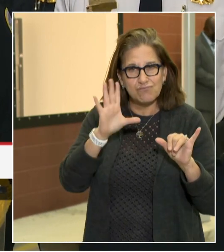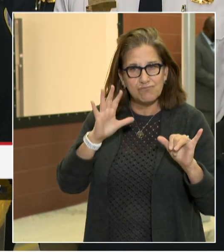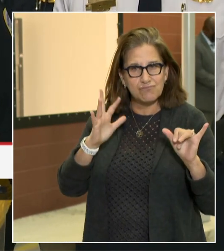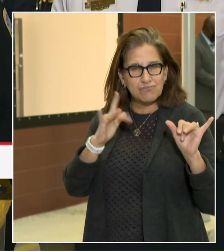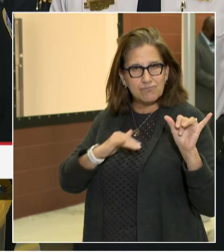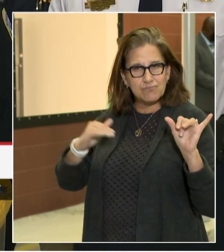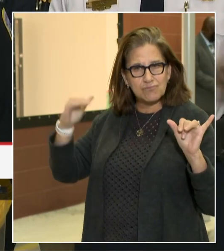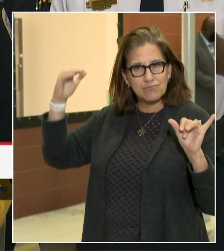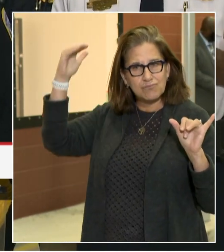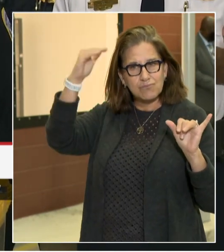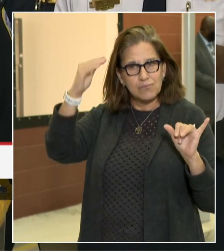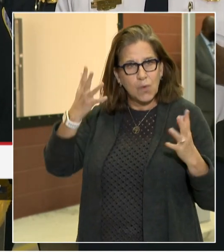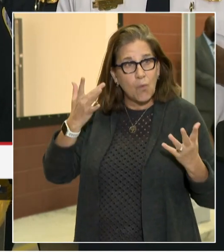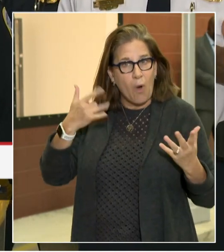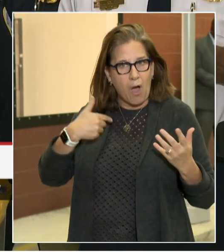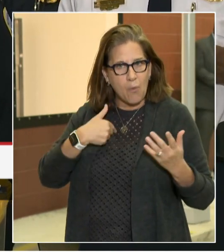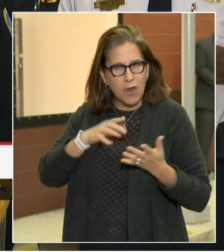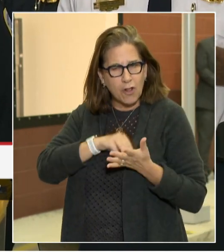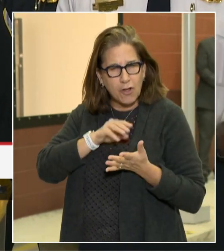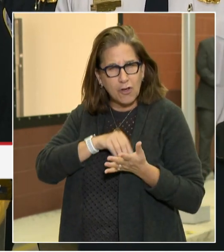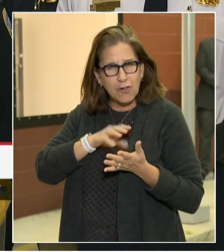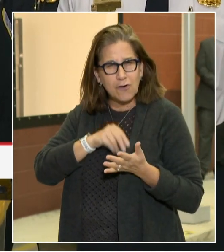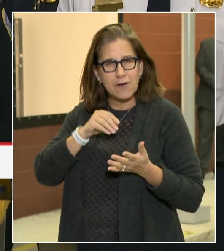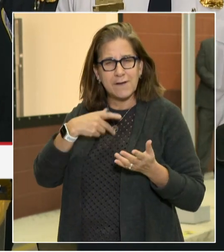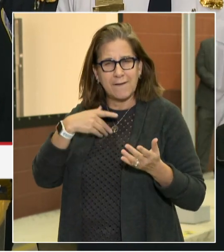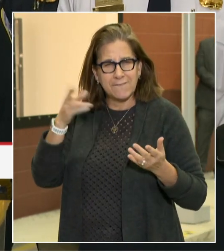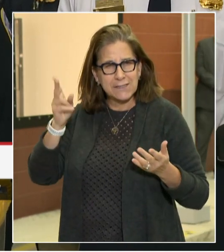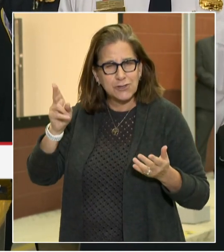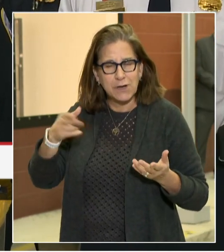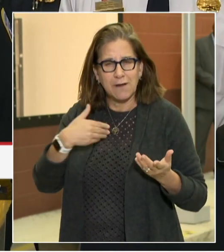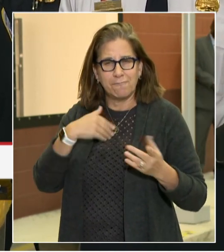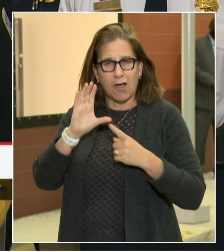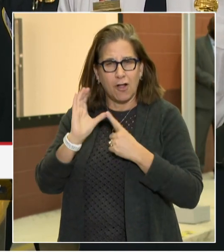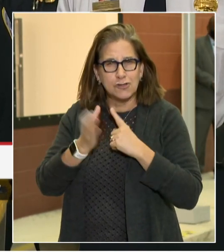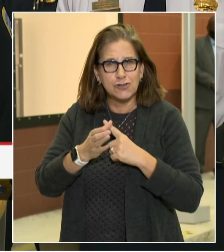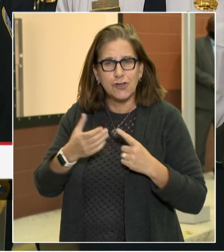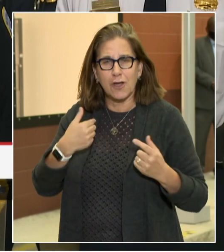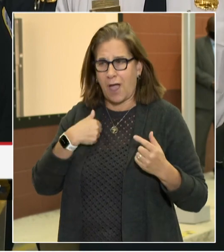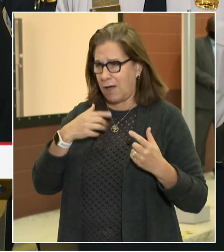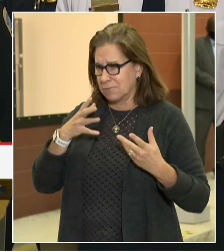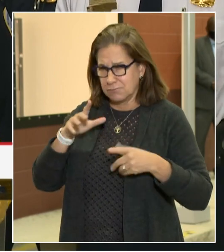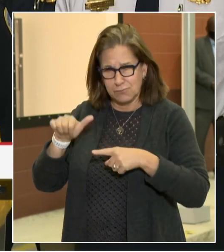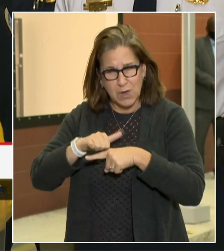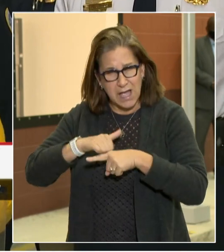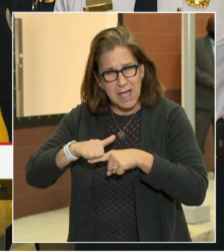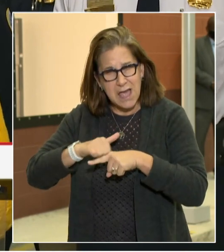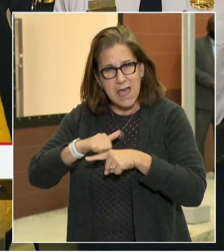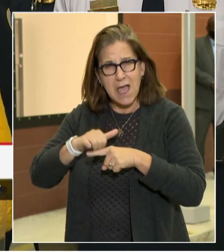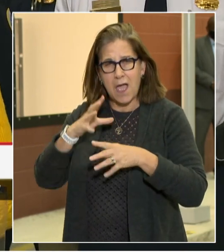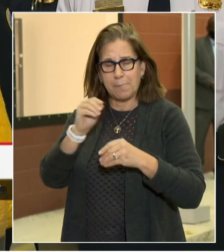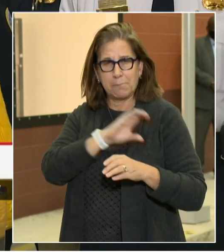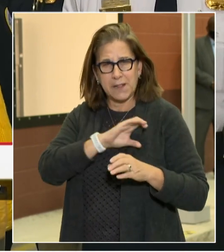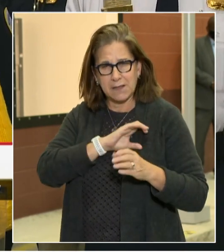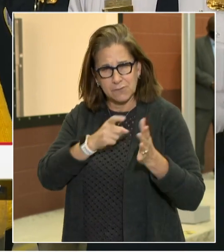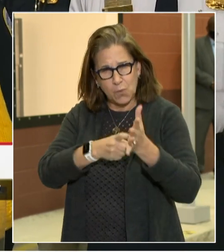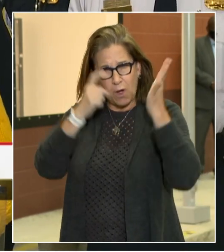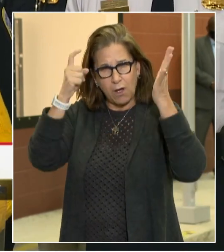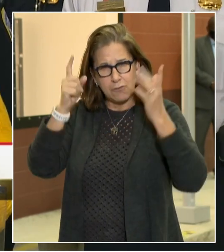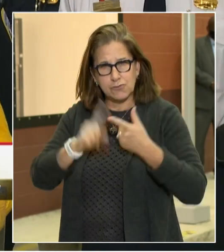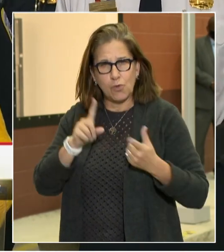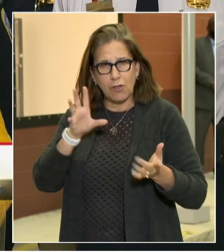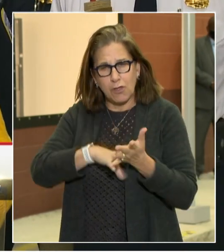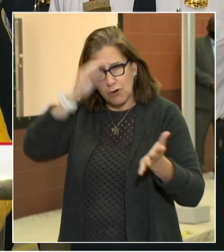1,600 community outreach events in 2020 alone. So today we're going to